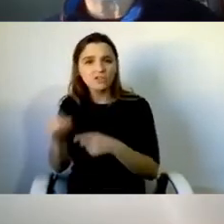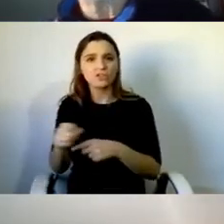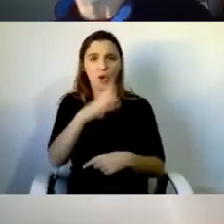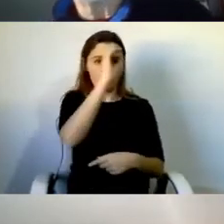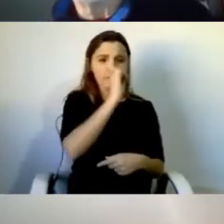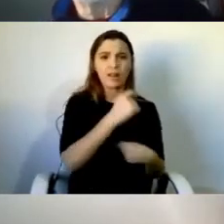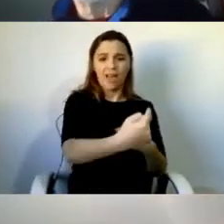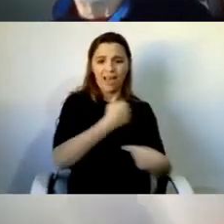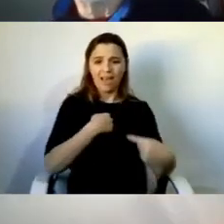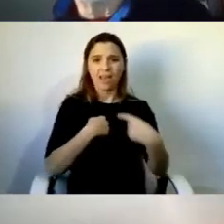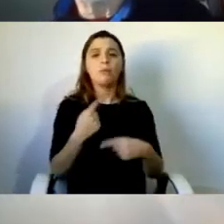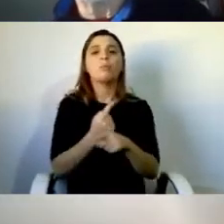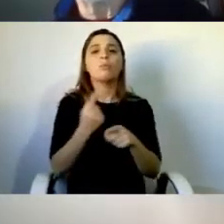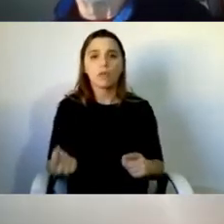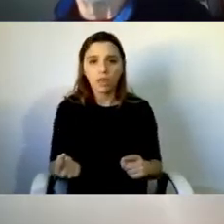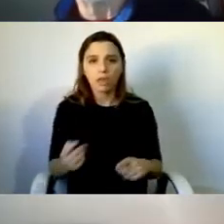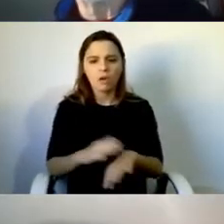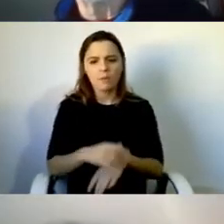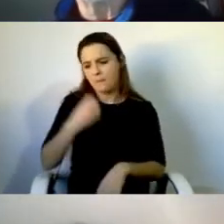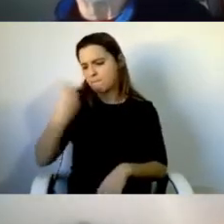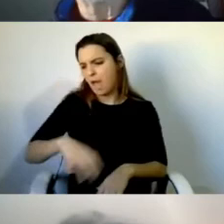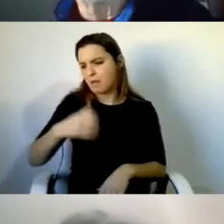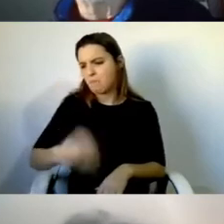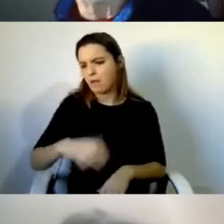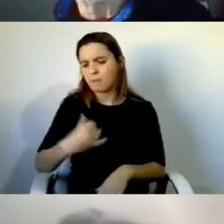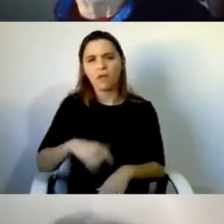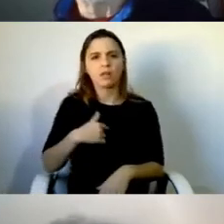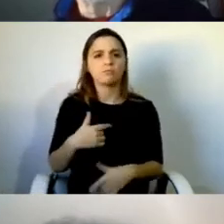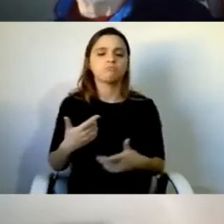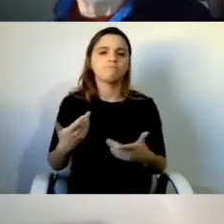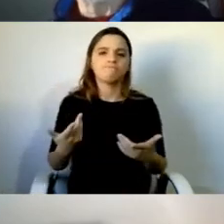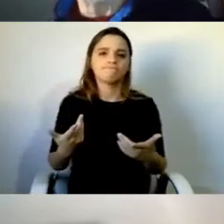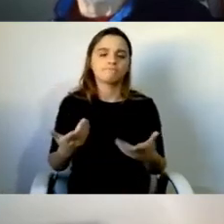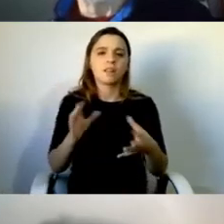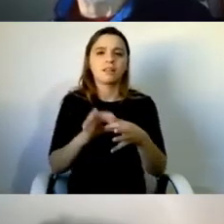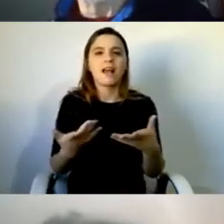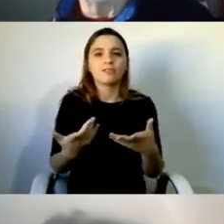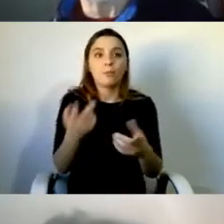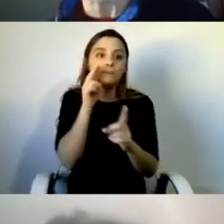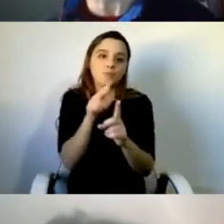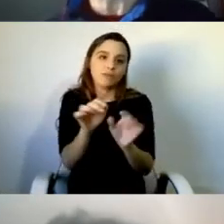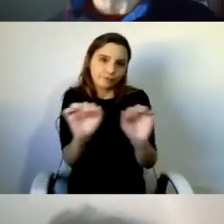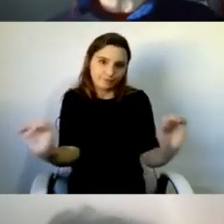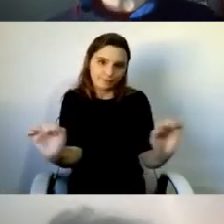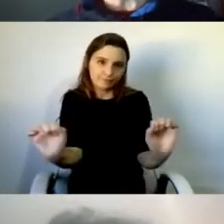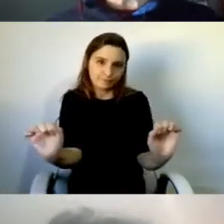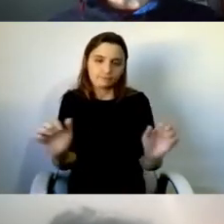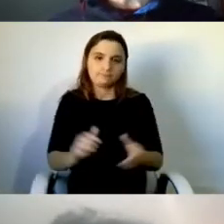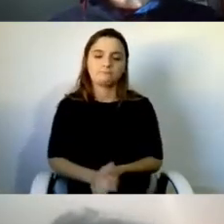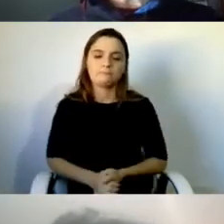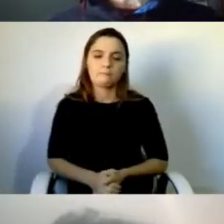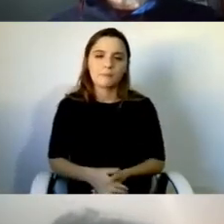I was wrong in their perceptions. So actually, disabled people were not